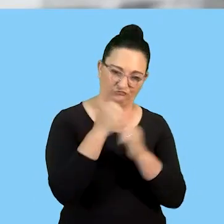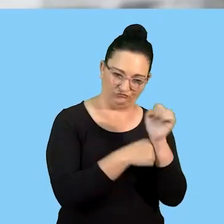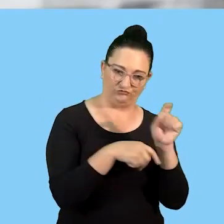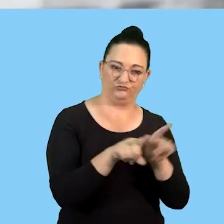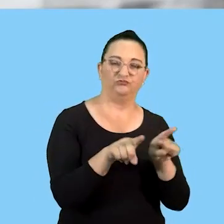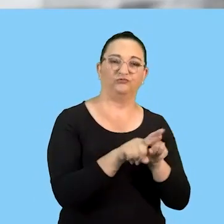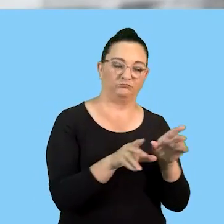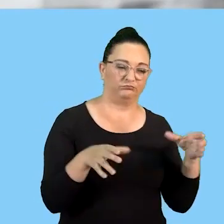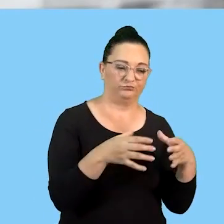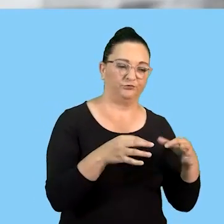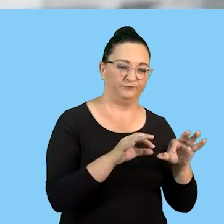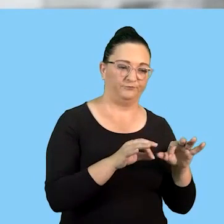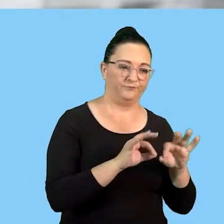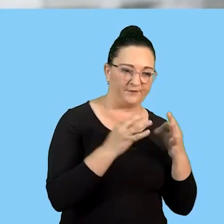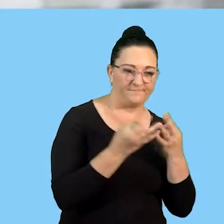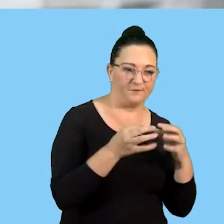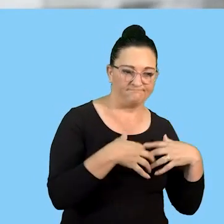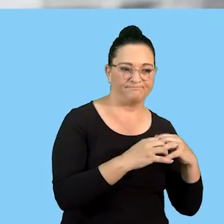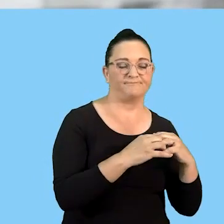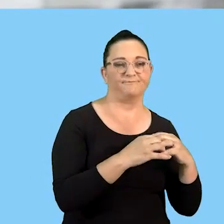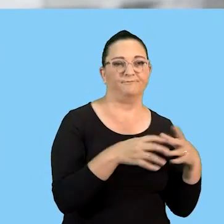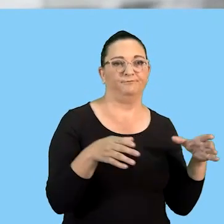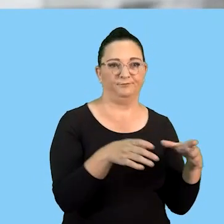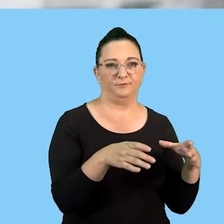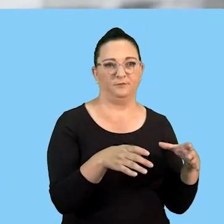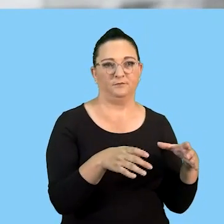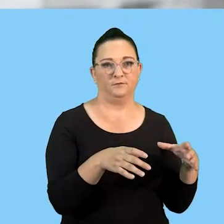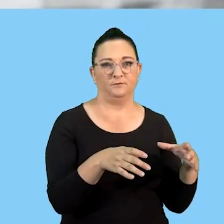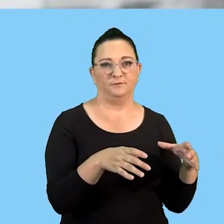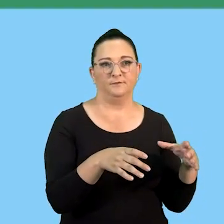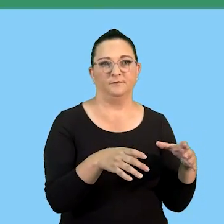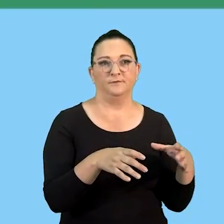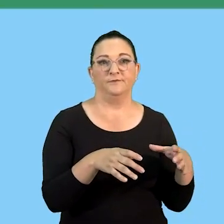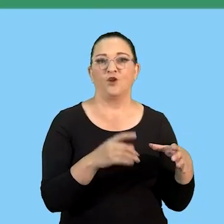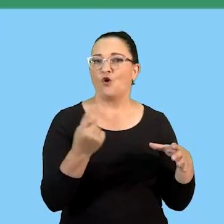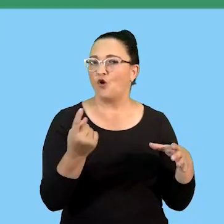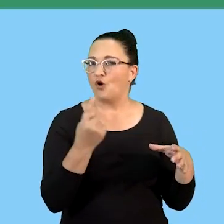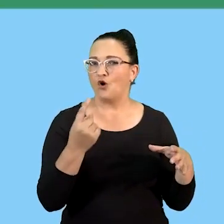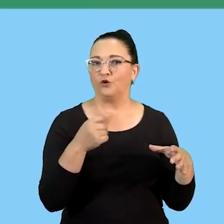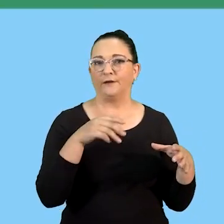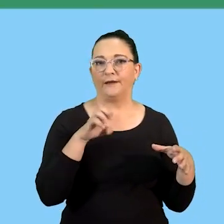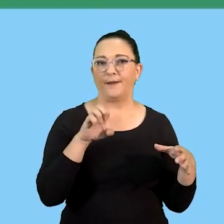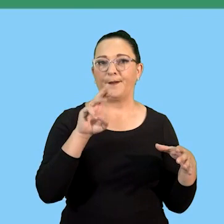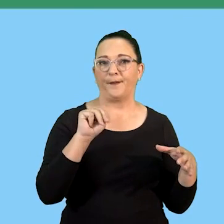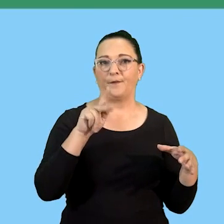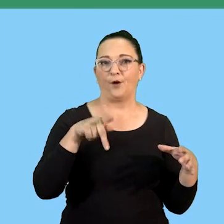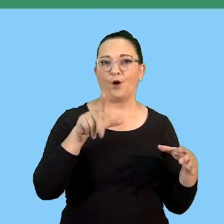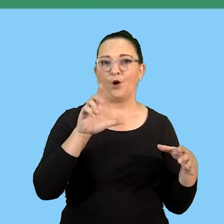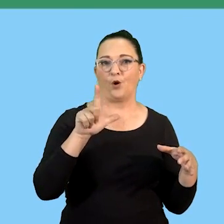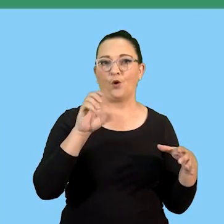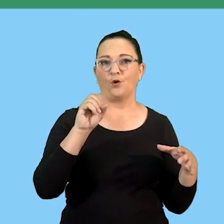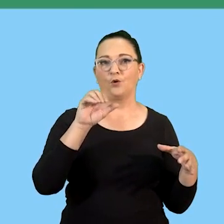elected organization that consists of employees in a workplace. There are no employers here, it's just employees, a group of people.